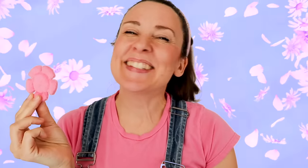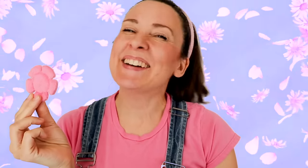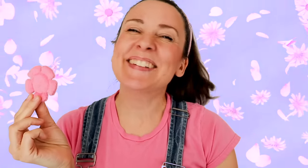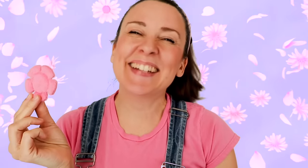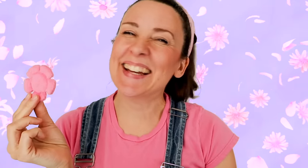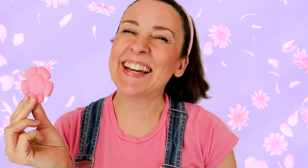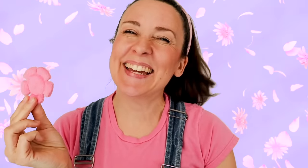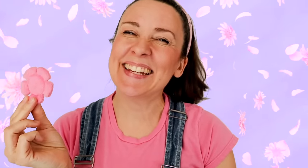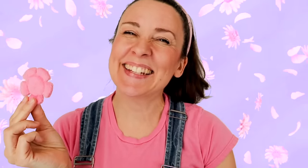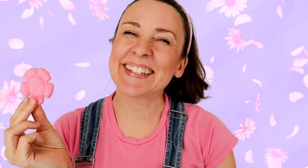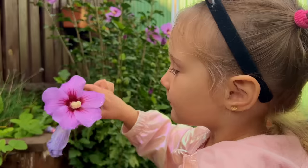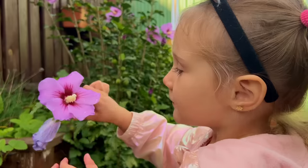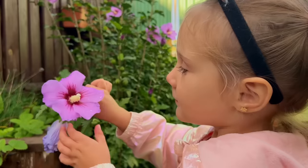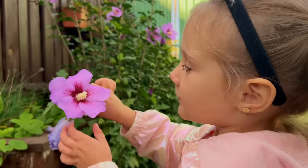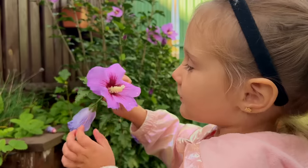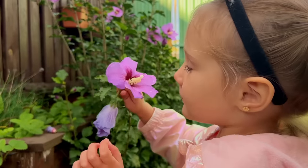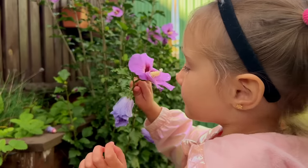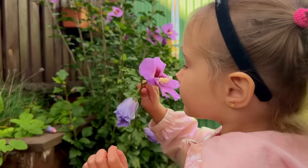Smells so good.